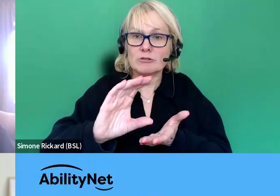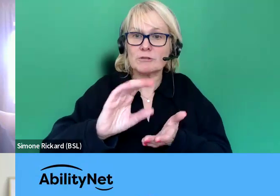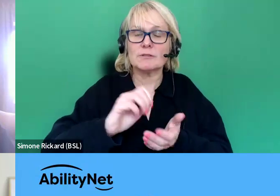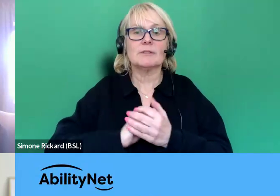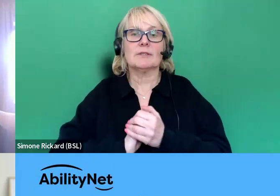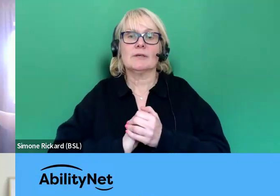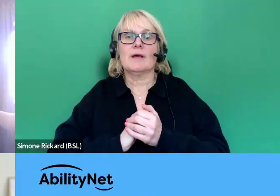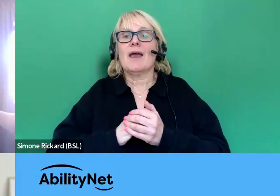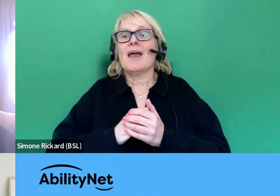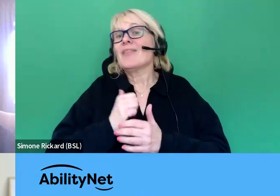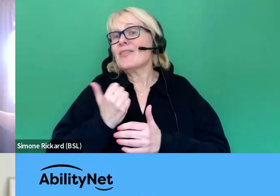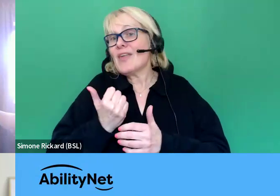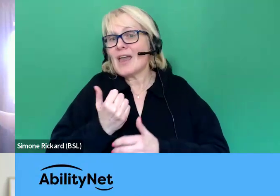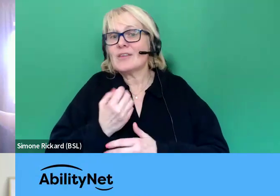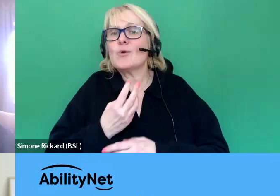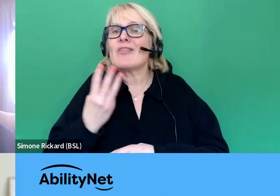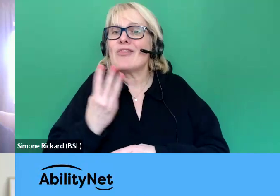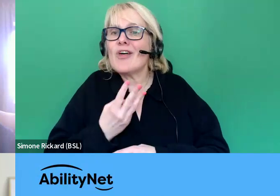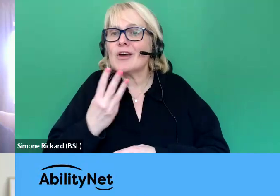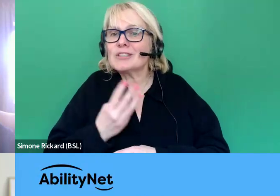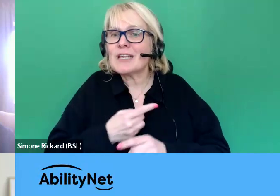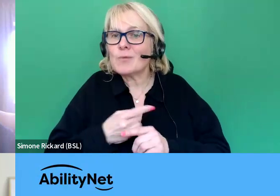that, you have 13 weeks to put support in place.